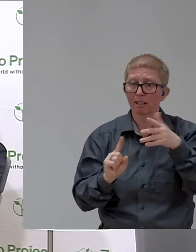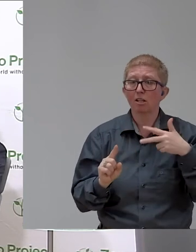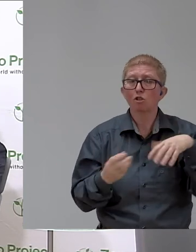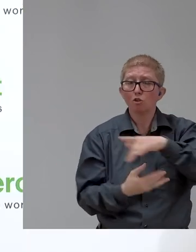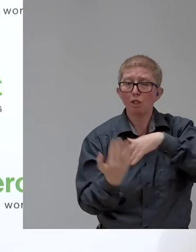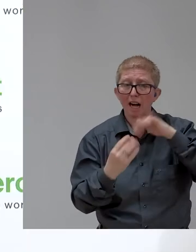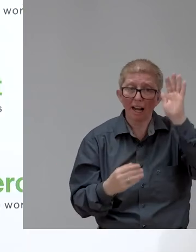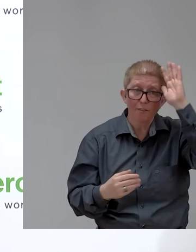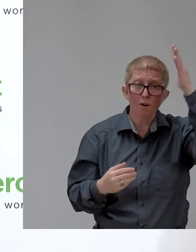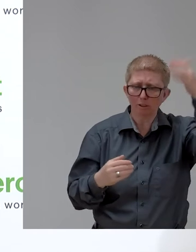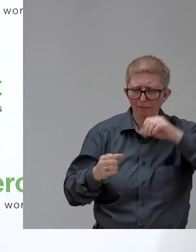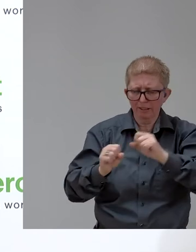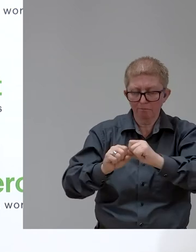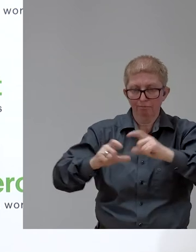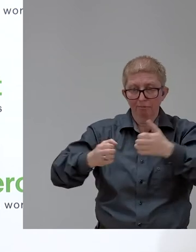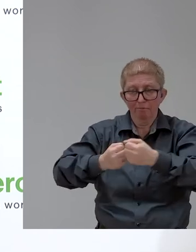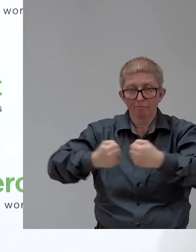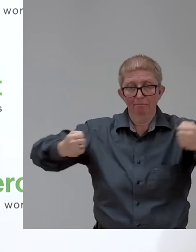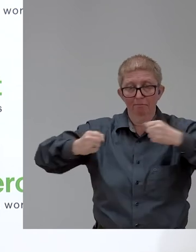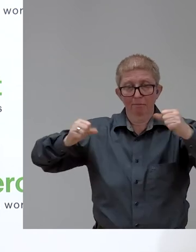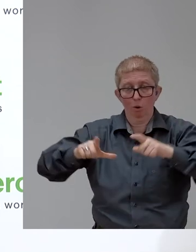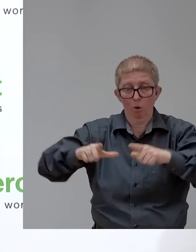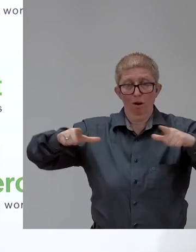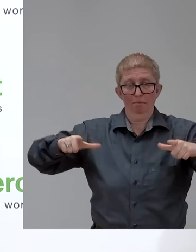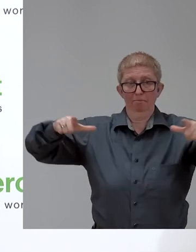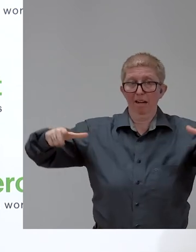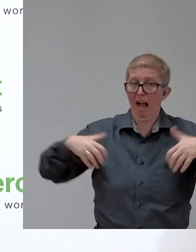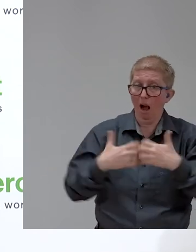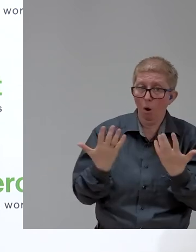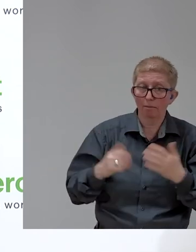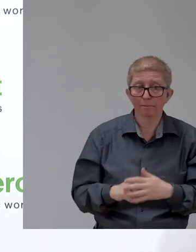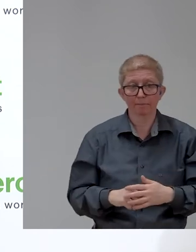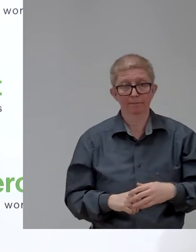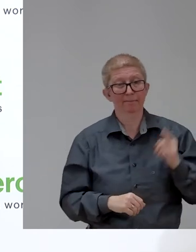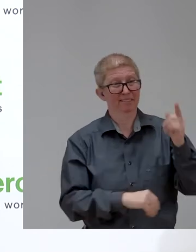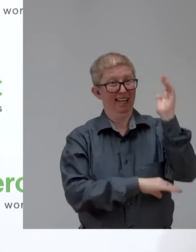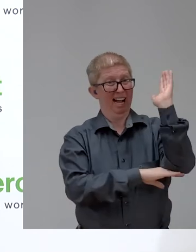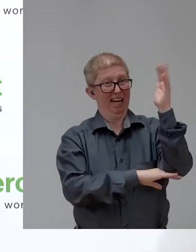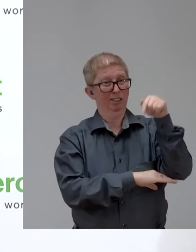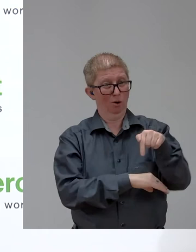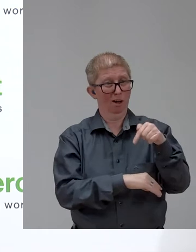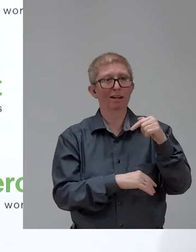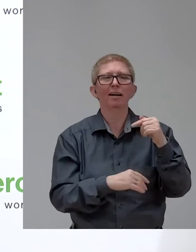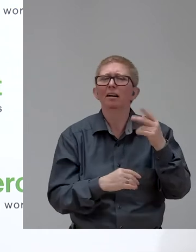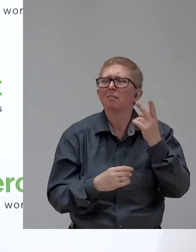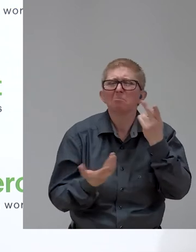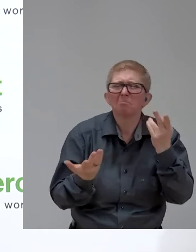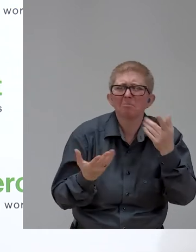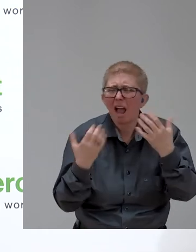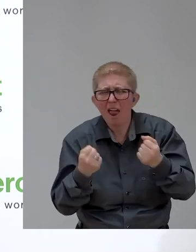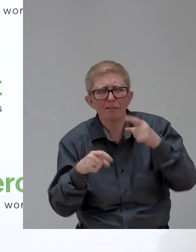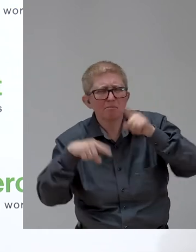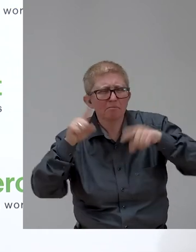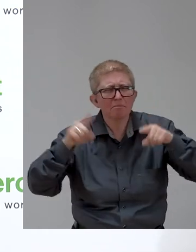inclusion and disability. At Ashoka, we like to look at this from a systems change perspective. So we